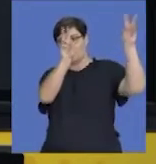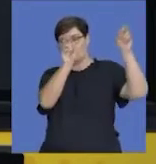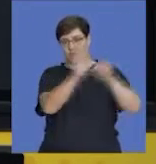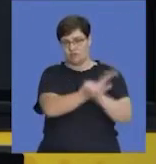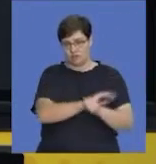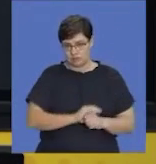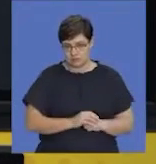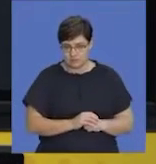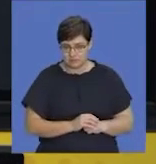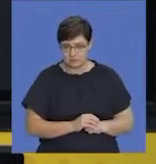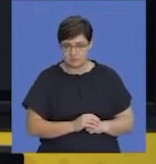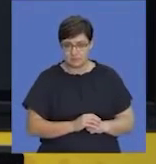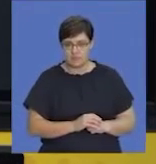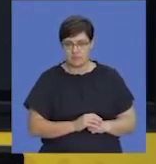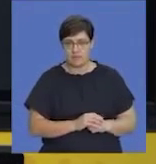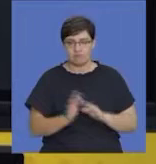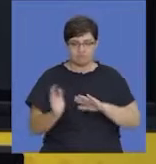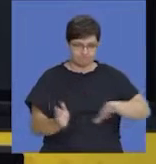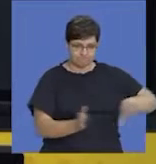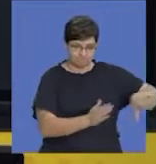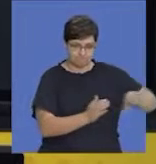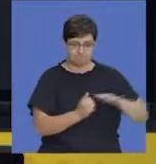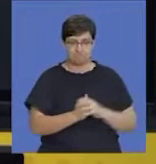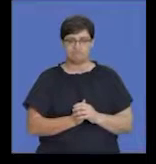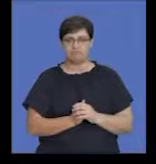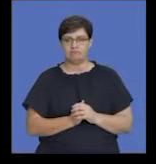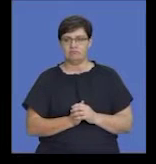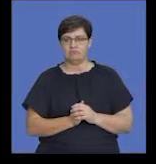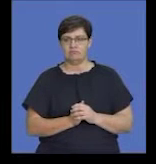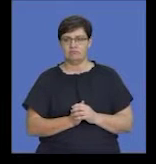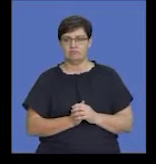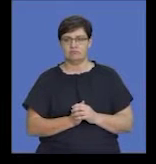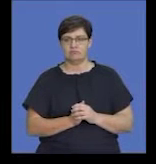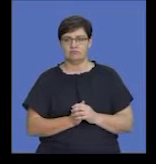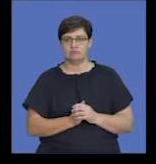actual quotation that you are provided. So let's go on.